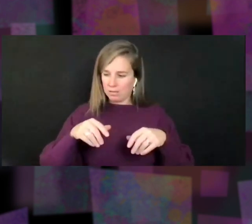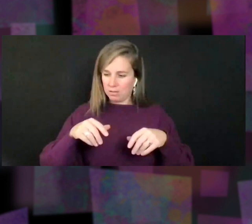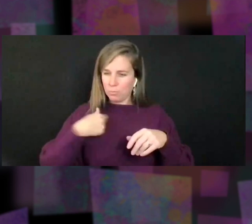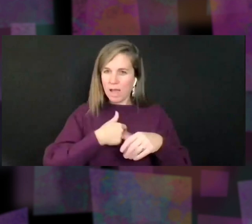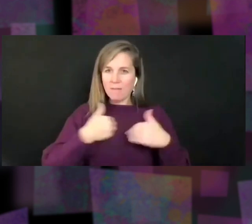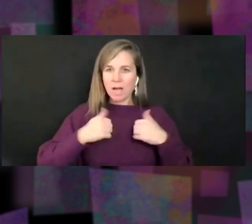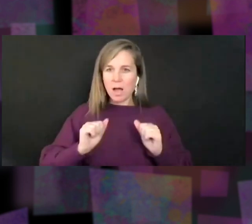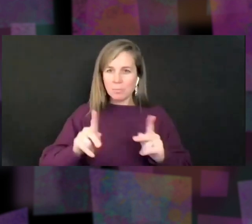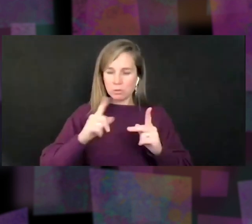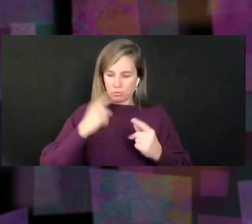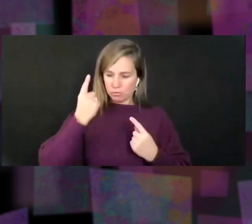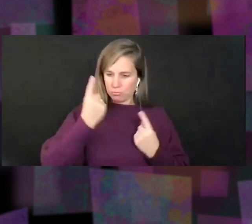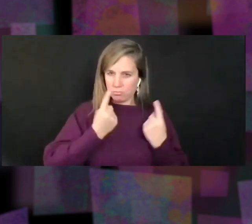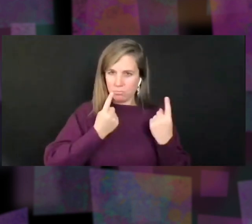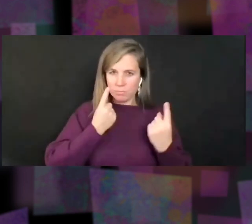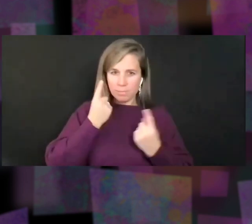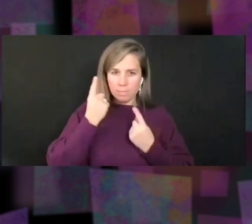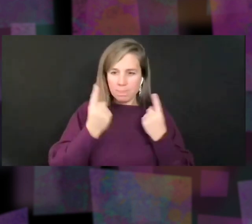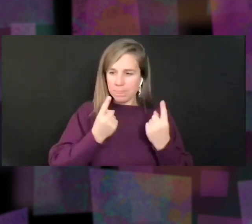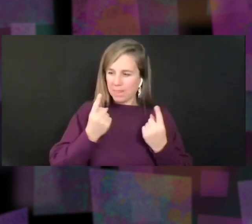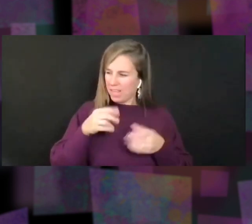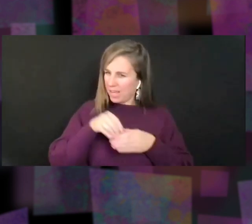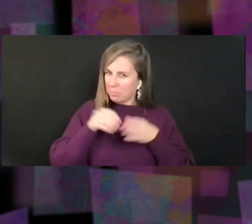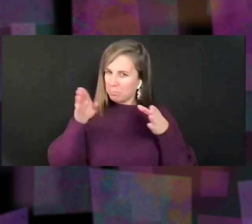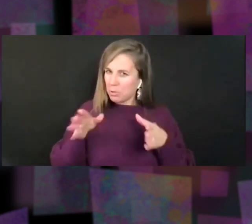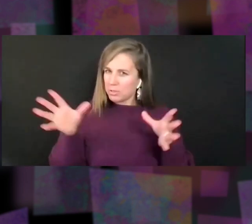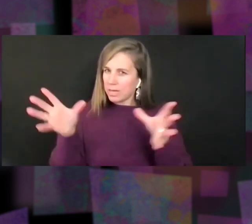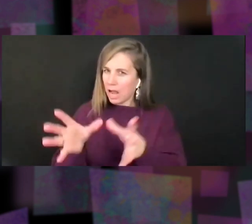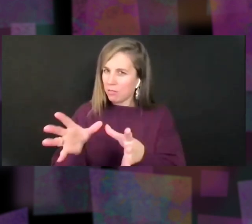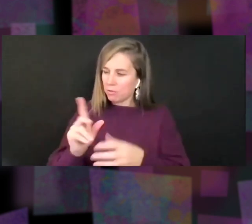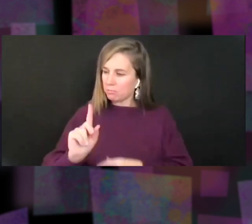questions about in-person gathering.